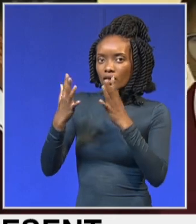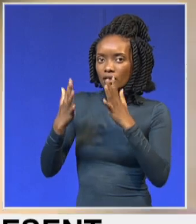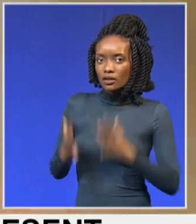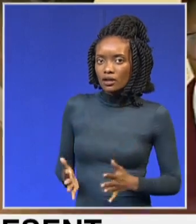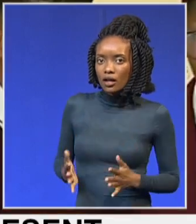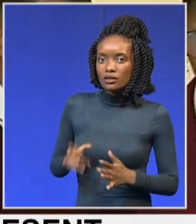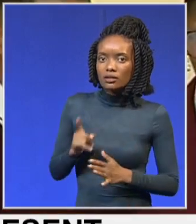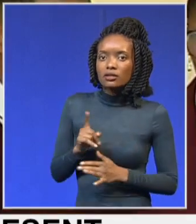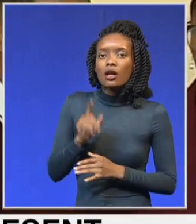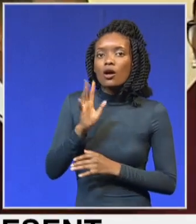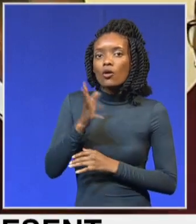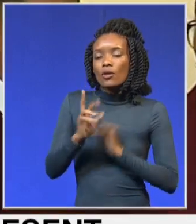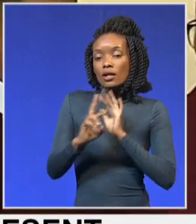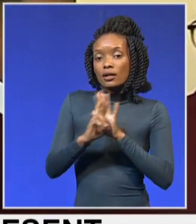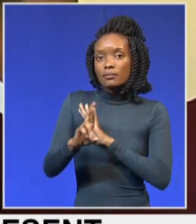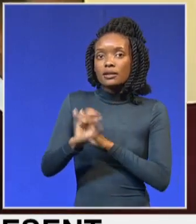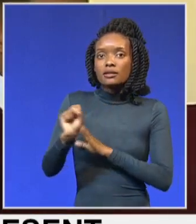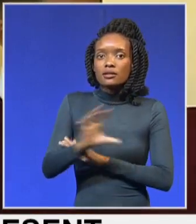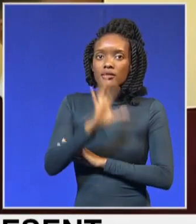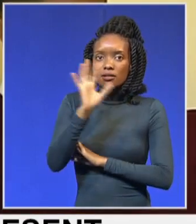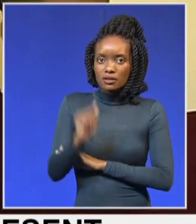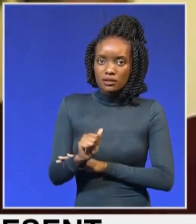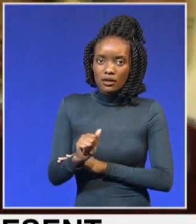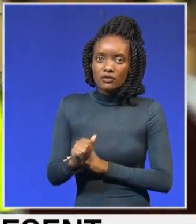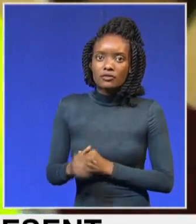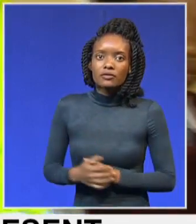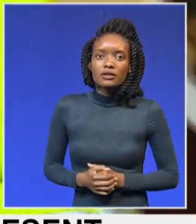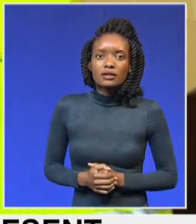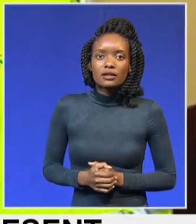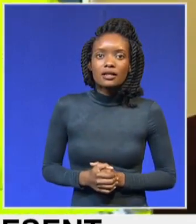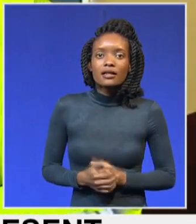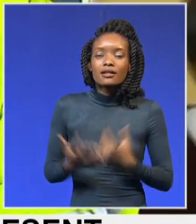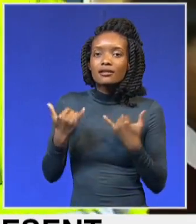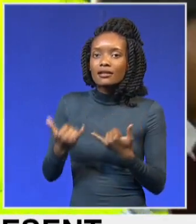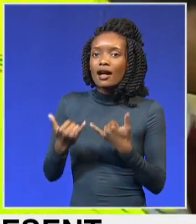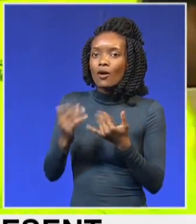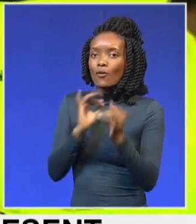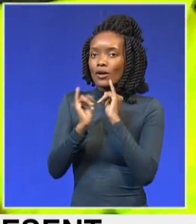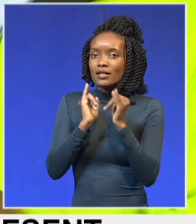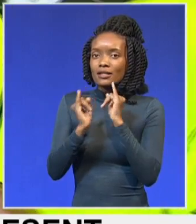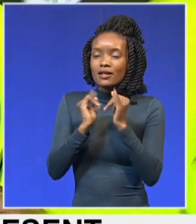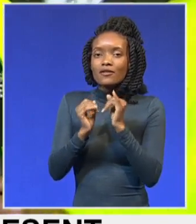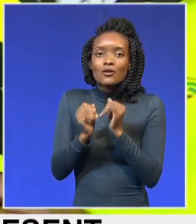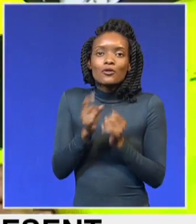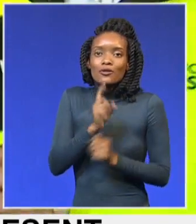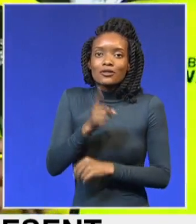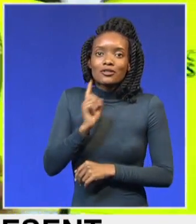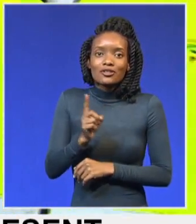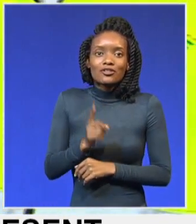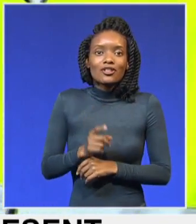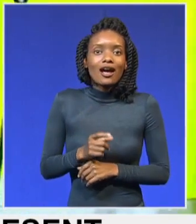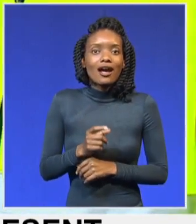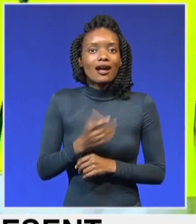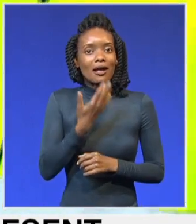will be representing South Africa. Let's speak to some of the teachers. Mr. Wing, if you can join us.